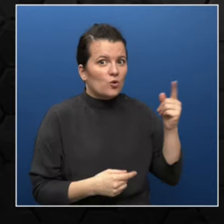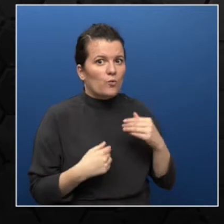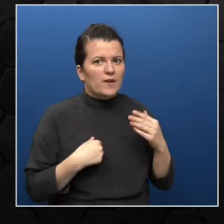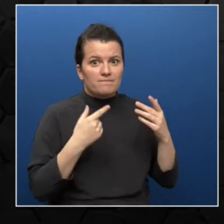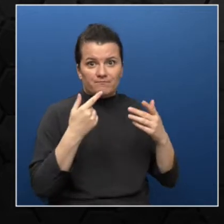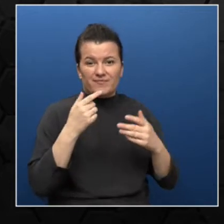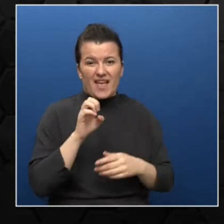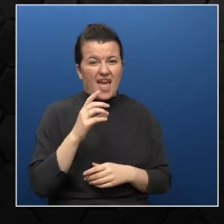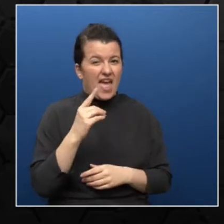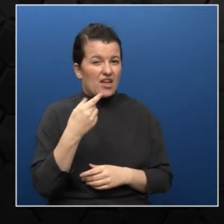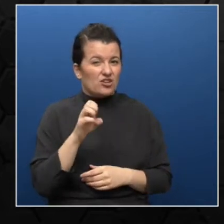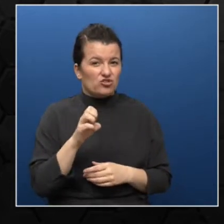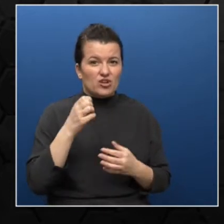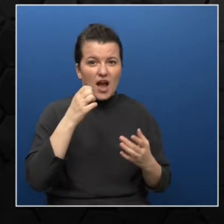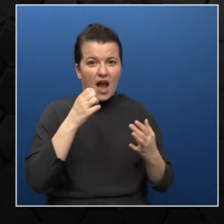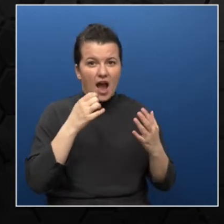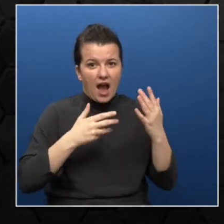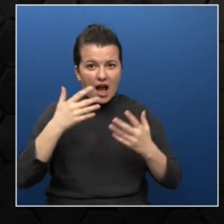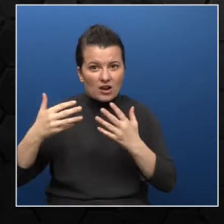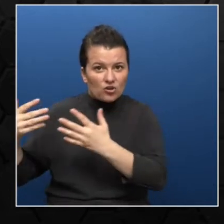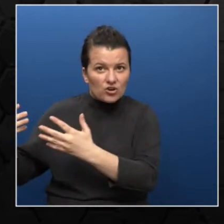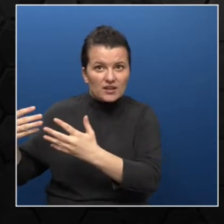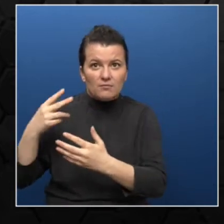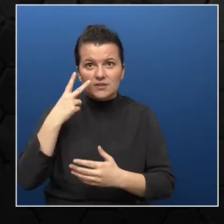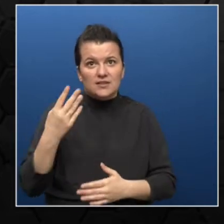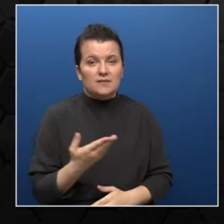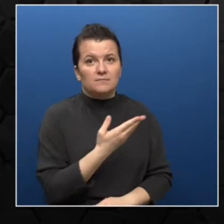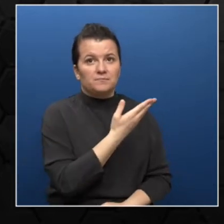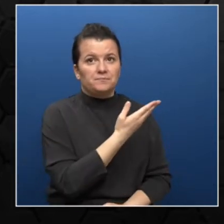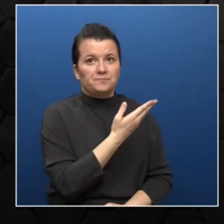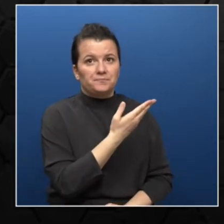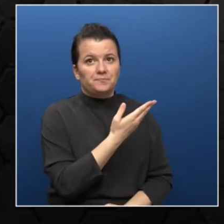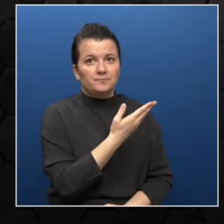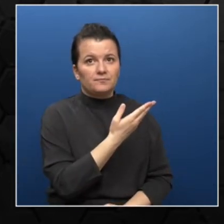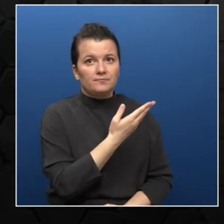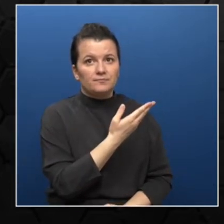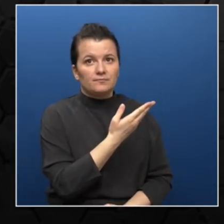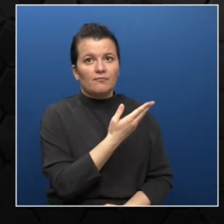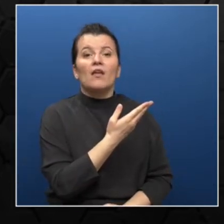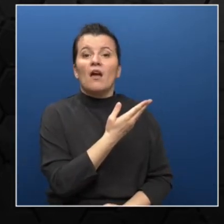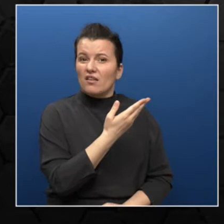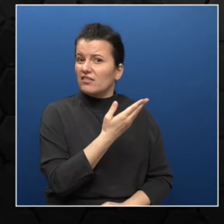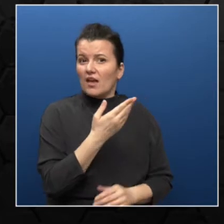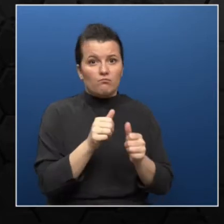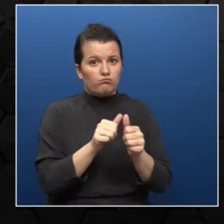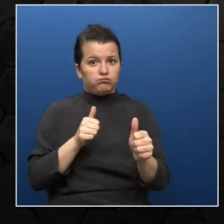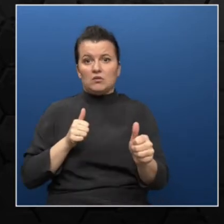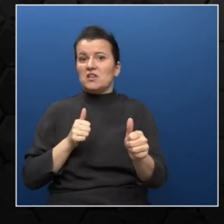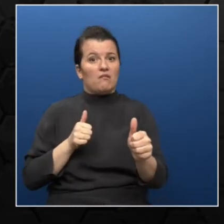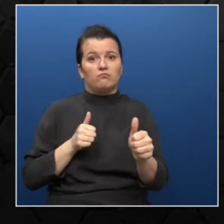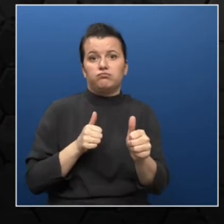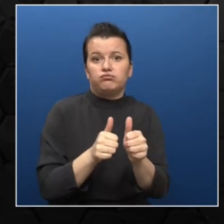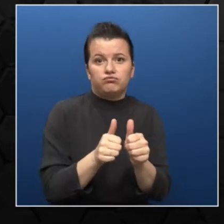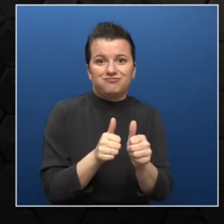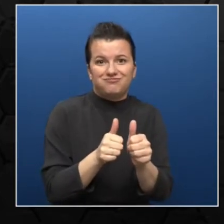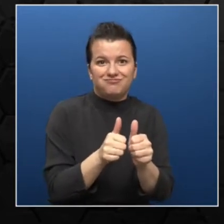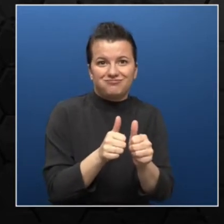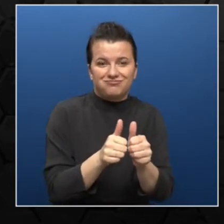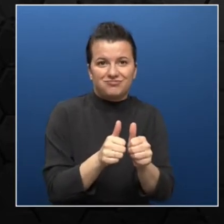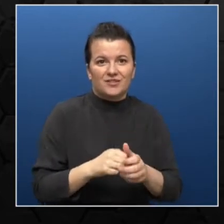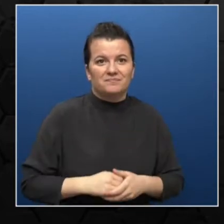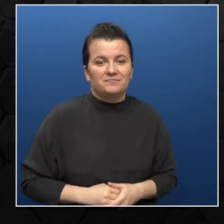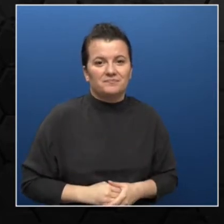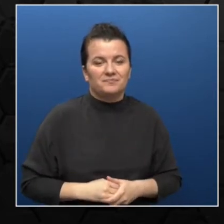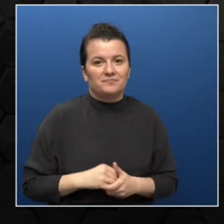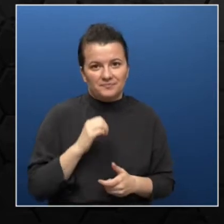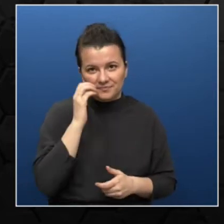are they are lightweight. First of all, they involve low latency. So obviously we can't use a